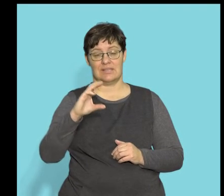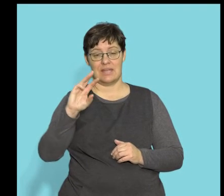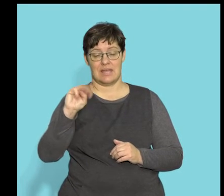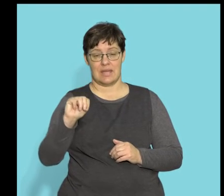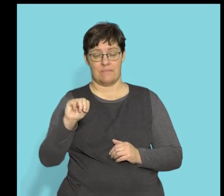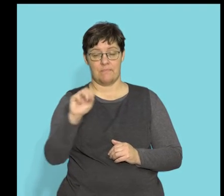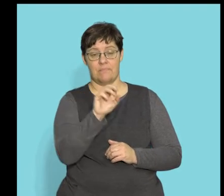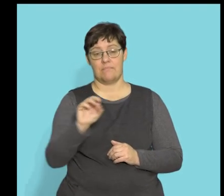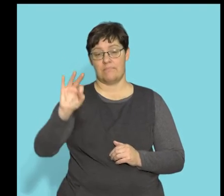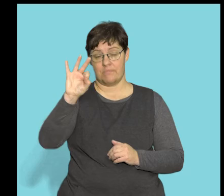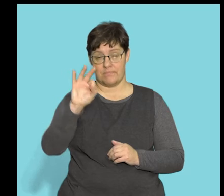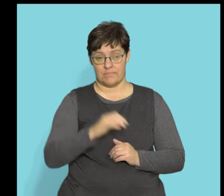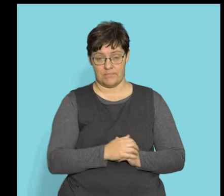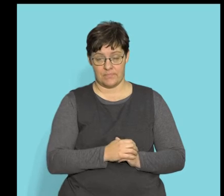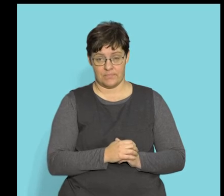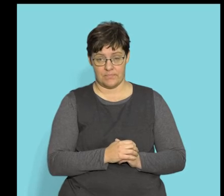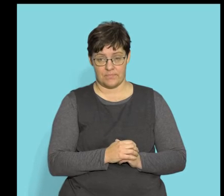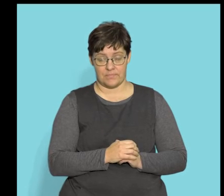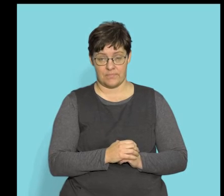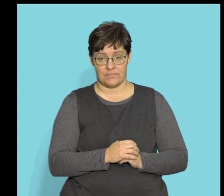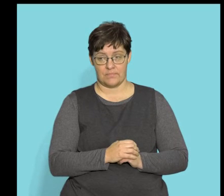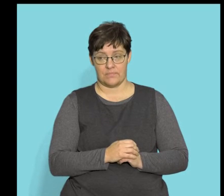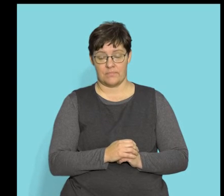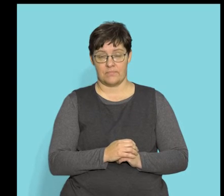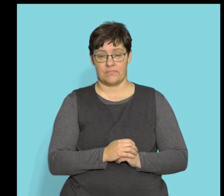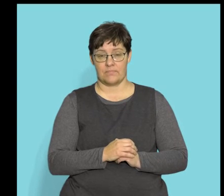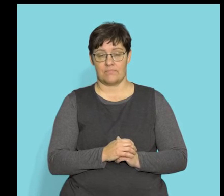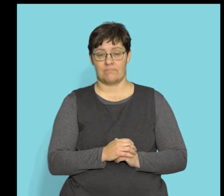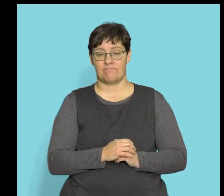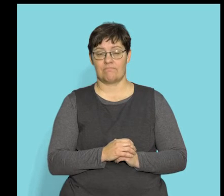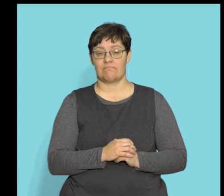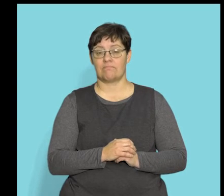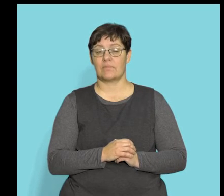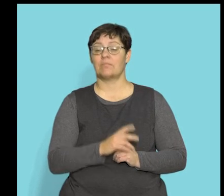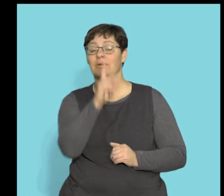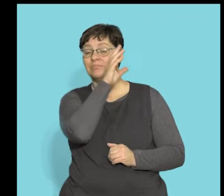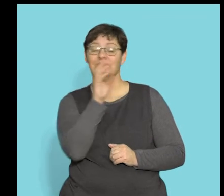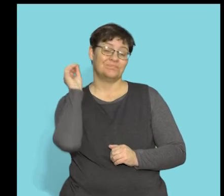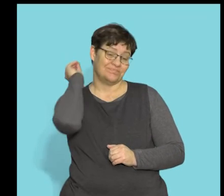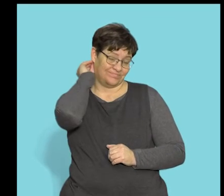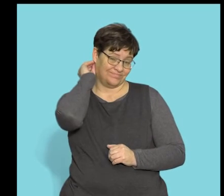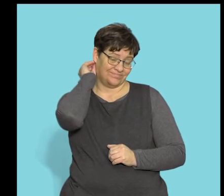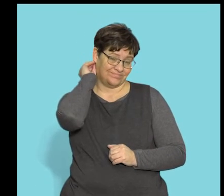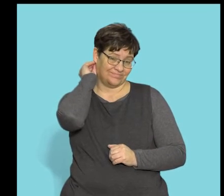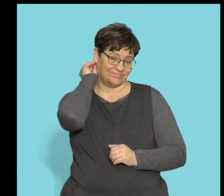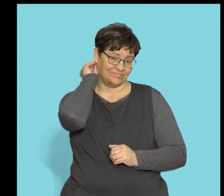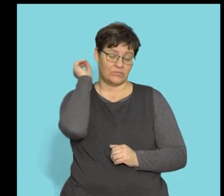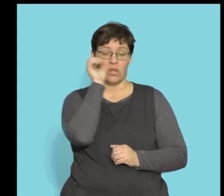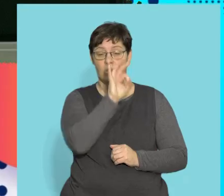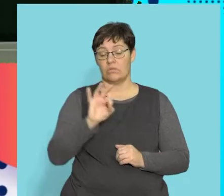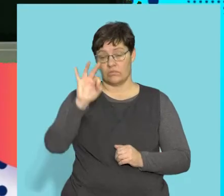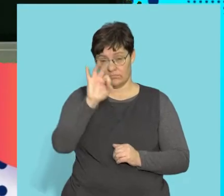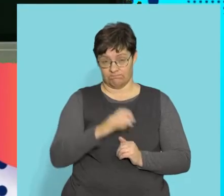43,33 centimeters cubed. I just want to make another note about the units being